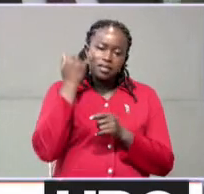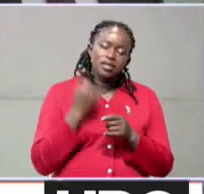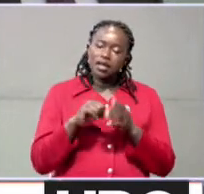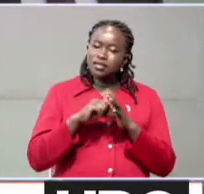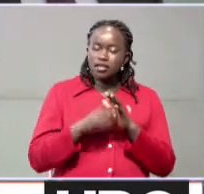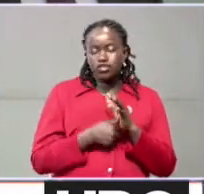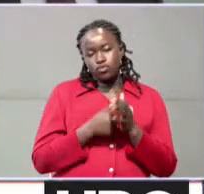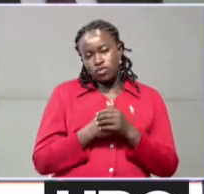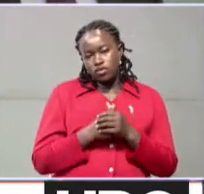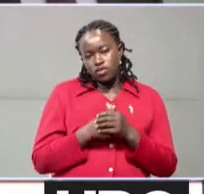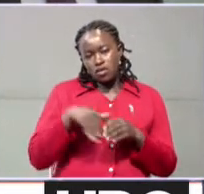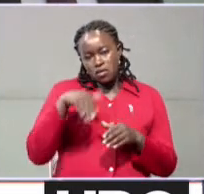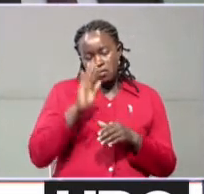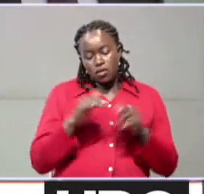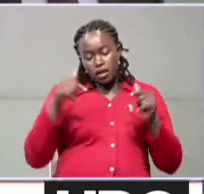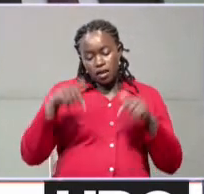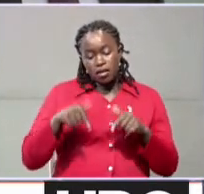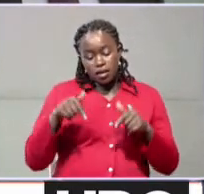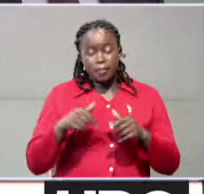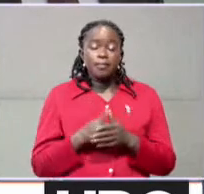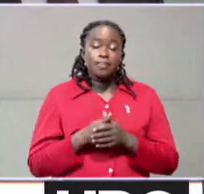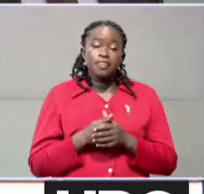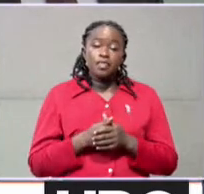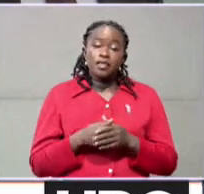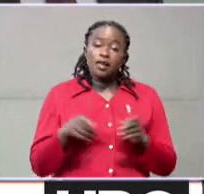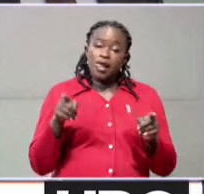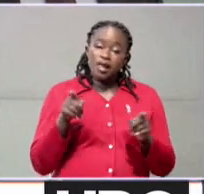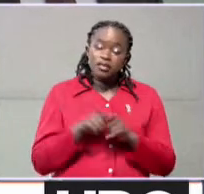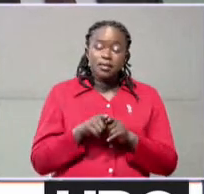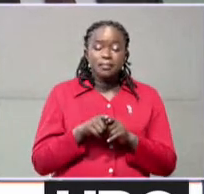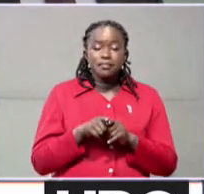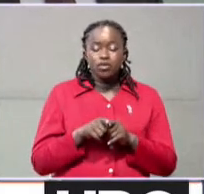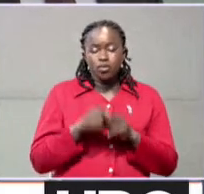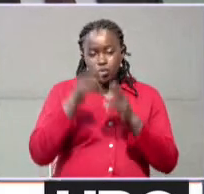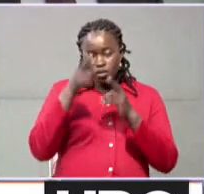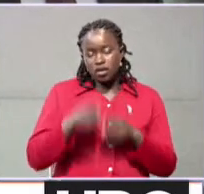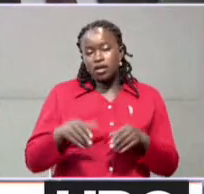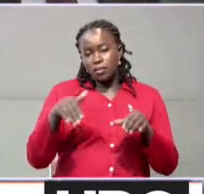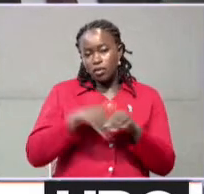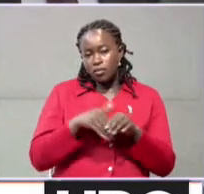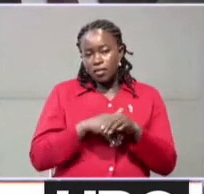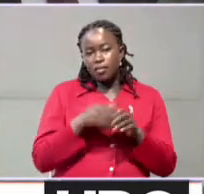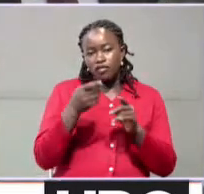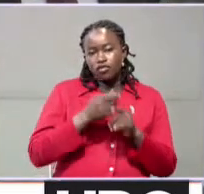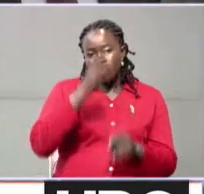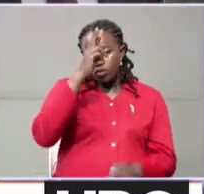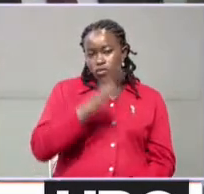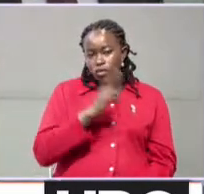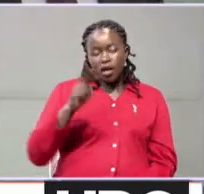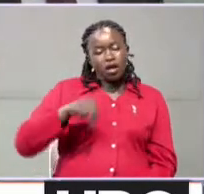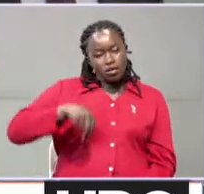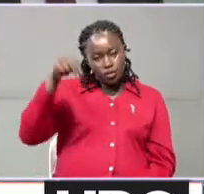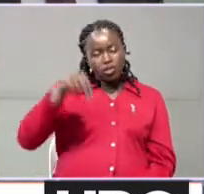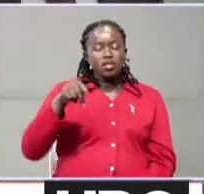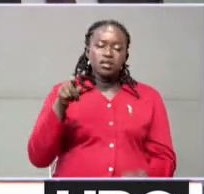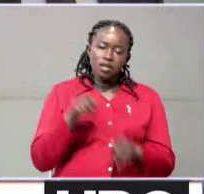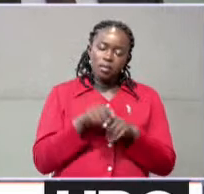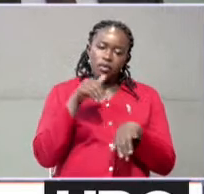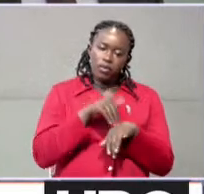especially here and it has been alluded to by the honourable member of raga north